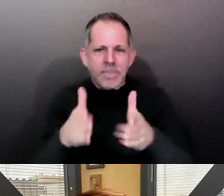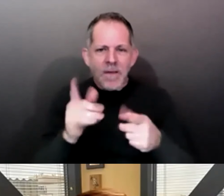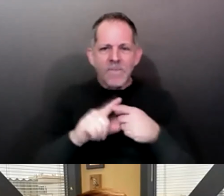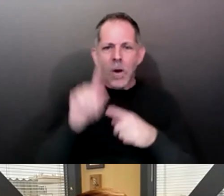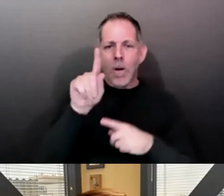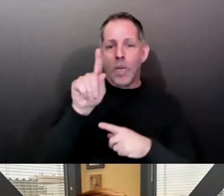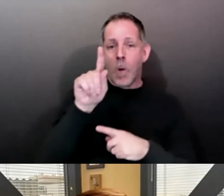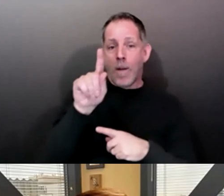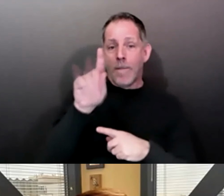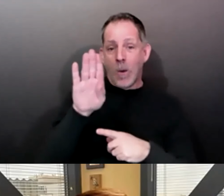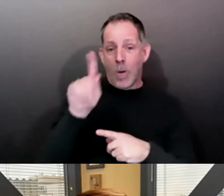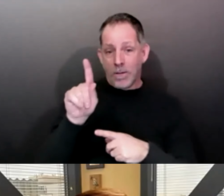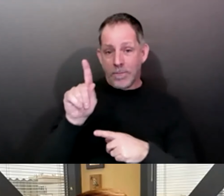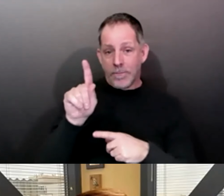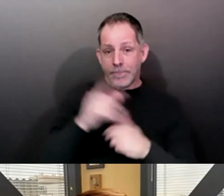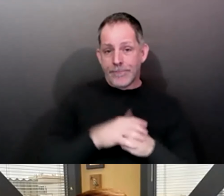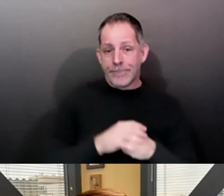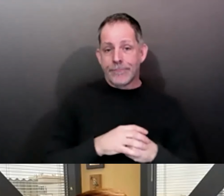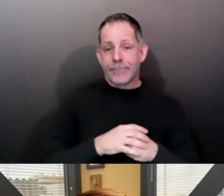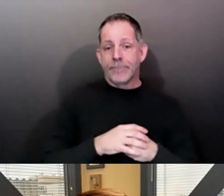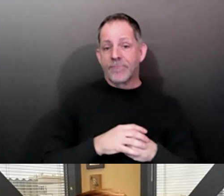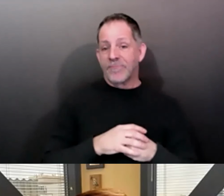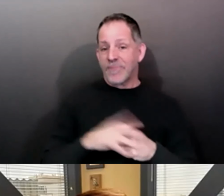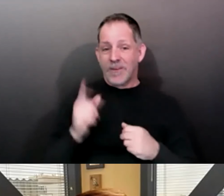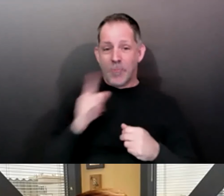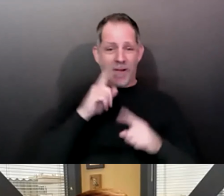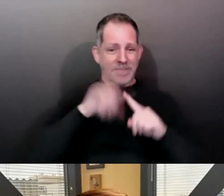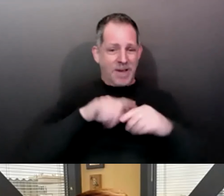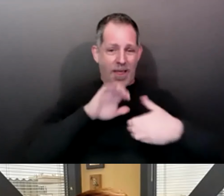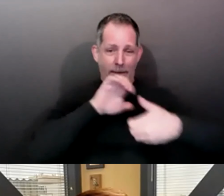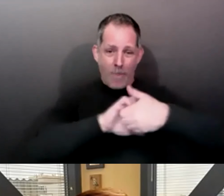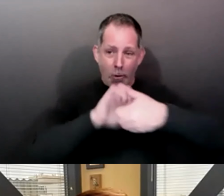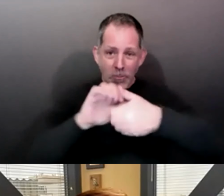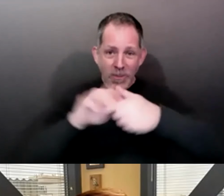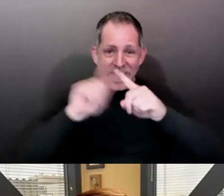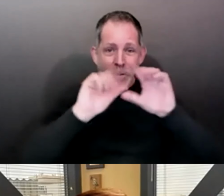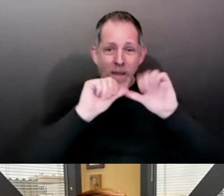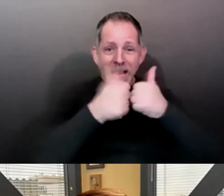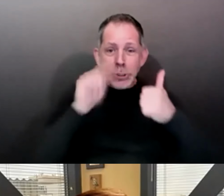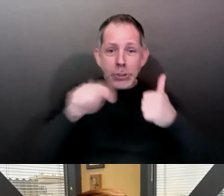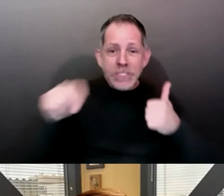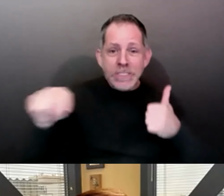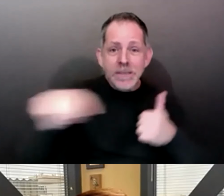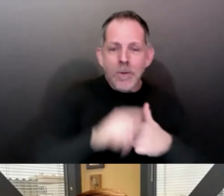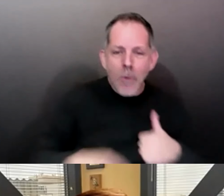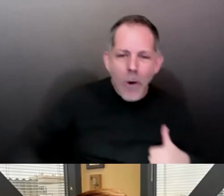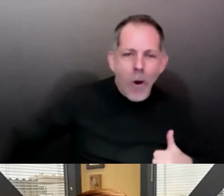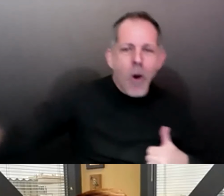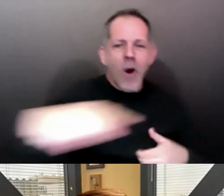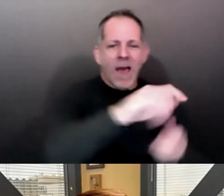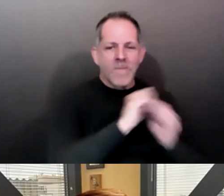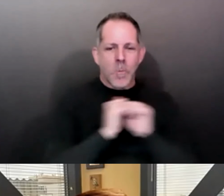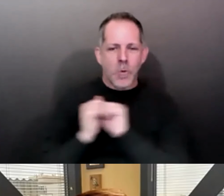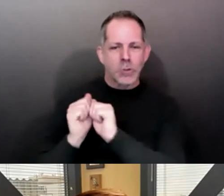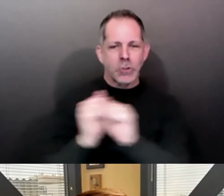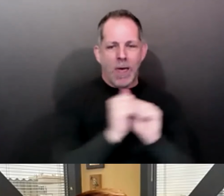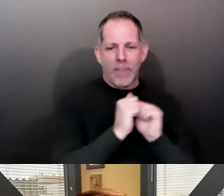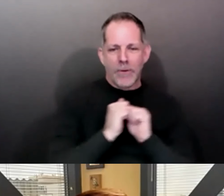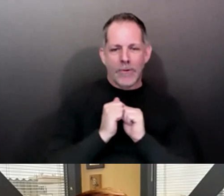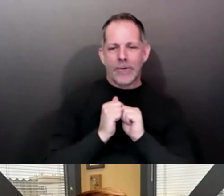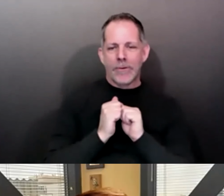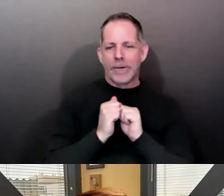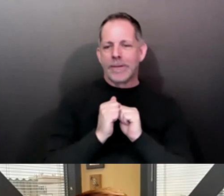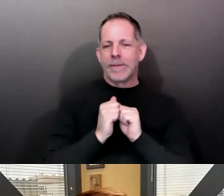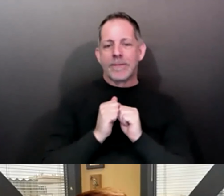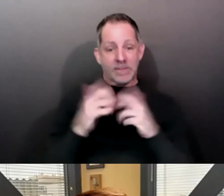fire agencies, they are actually going out to residential areas like the adult family homes and other places to